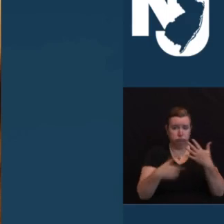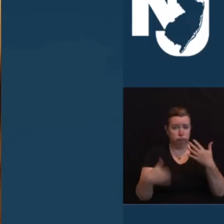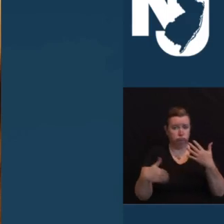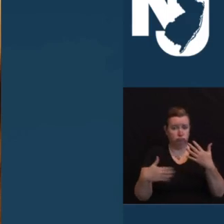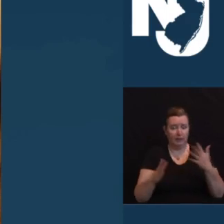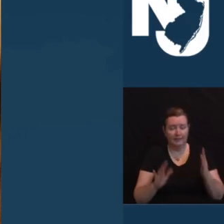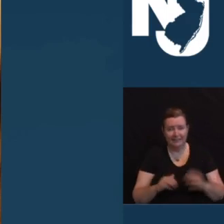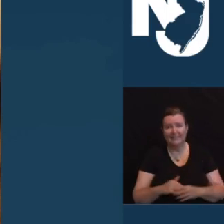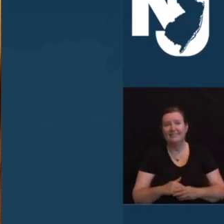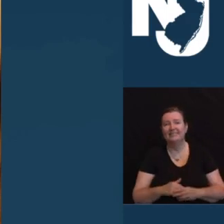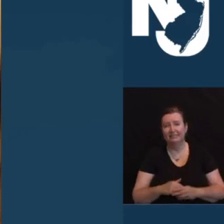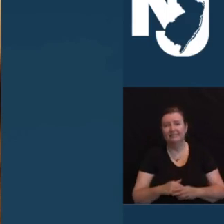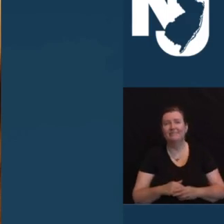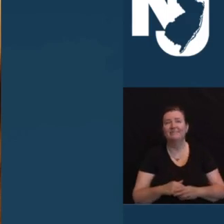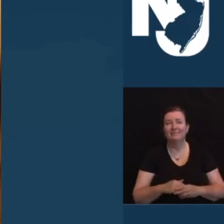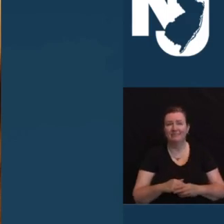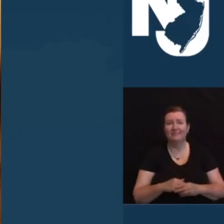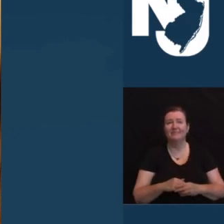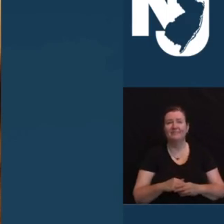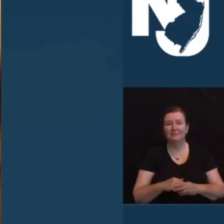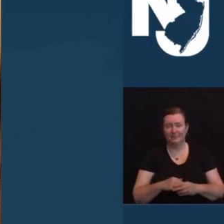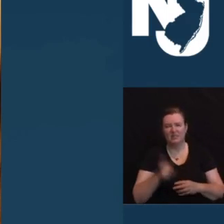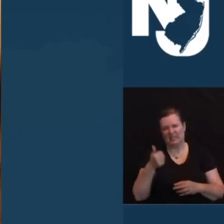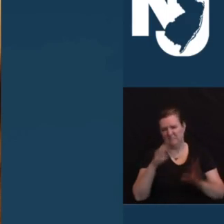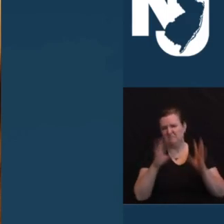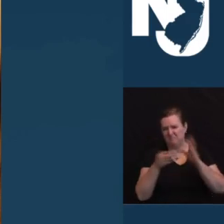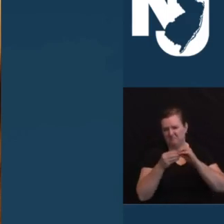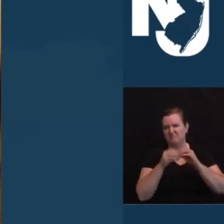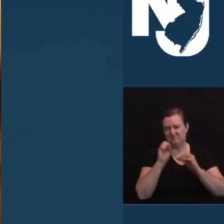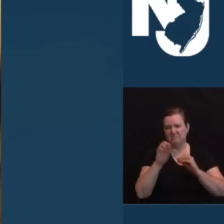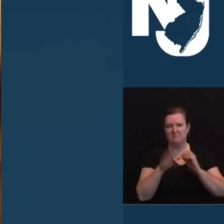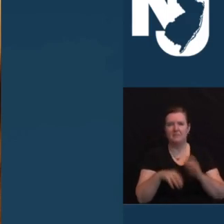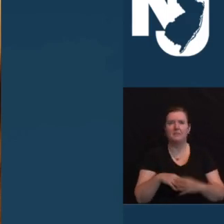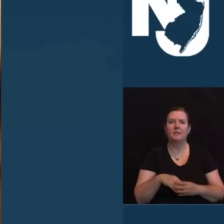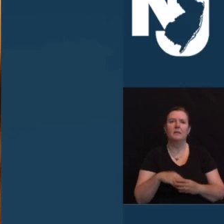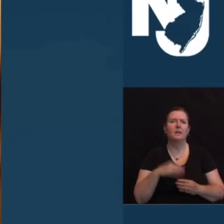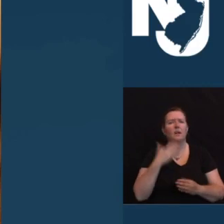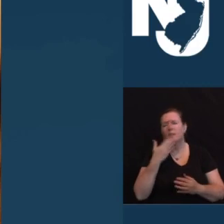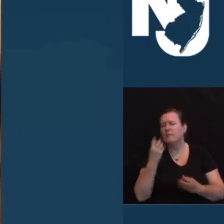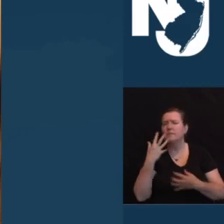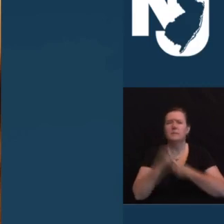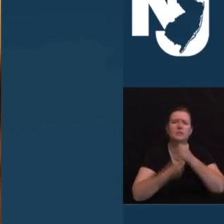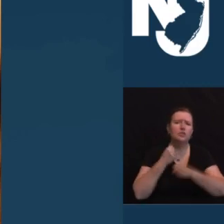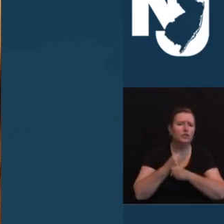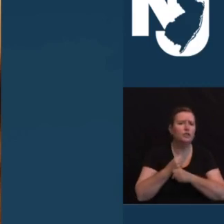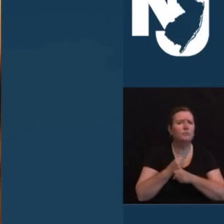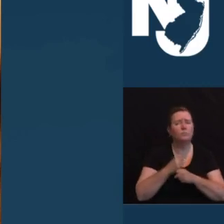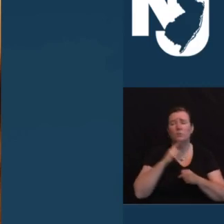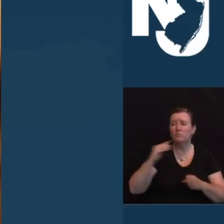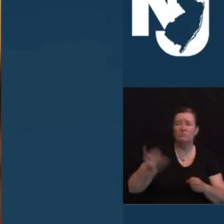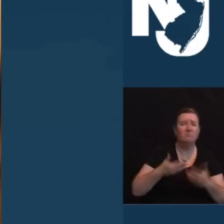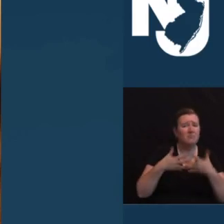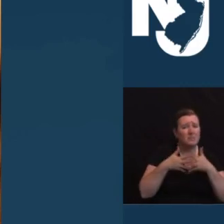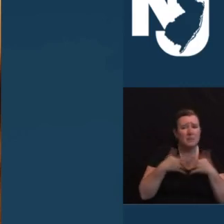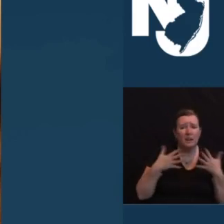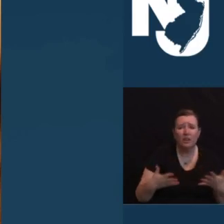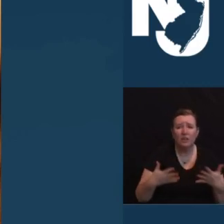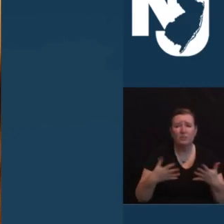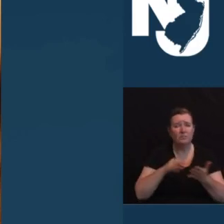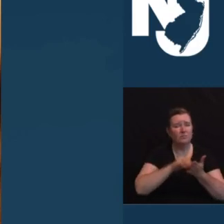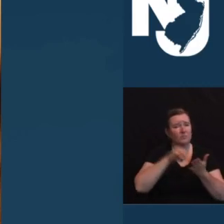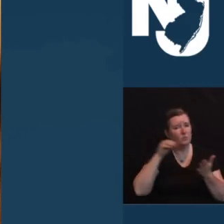Aiden, Dylan, Tyler, and Evan. We thank Thomas for his years of service to our nation and to the students and families of